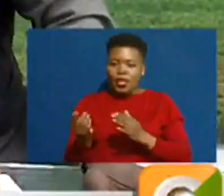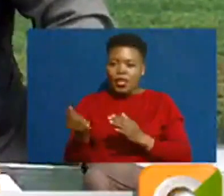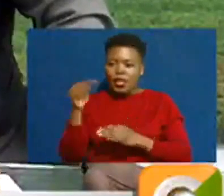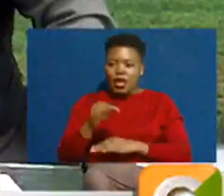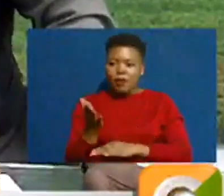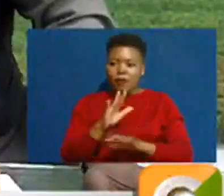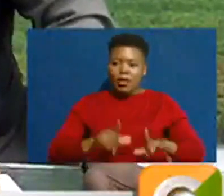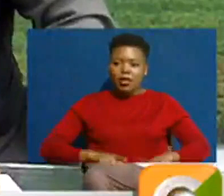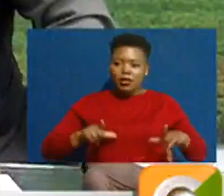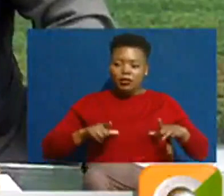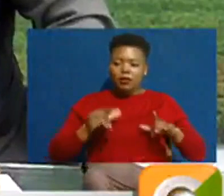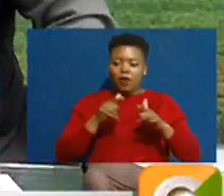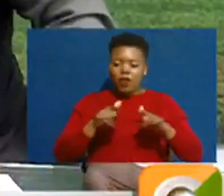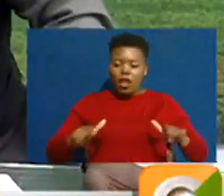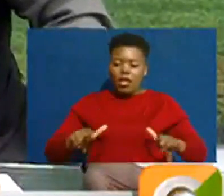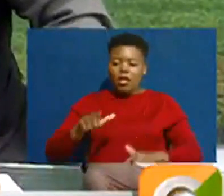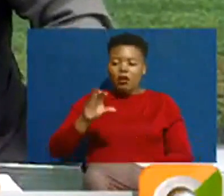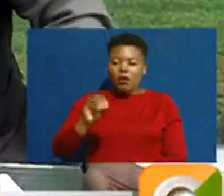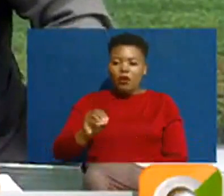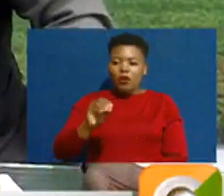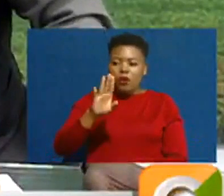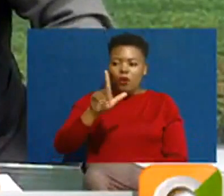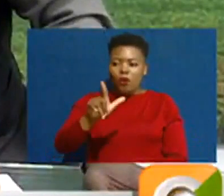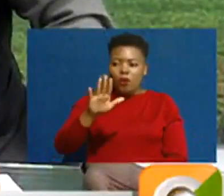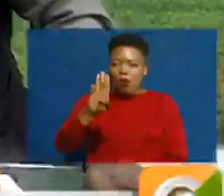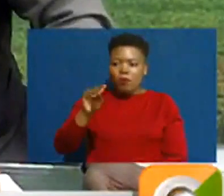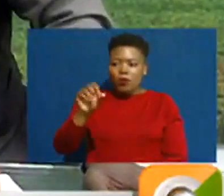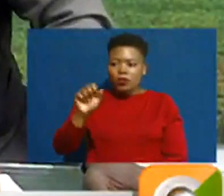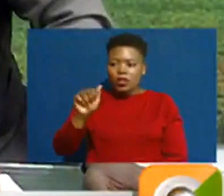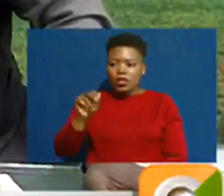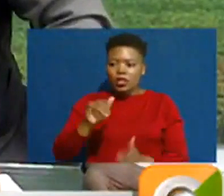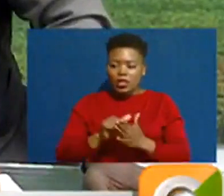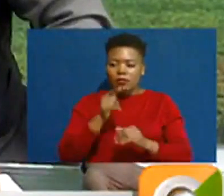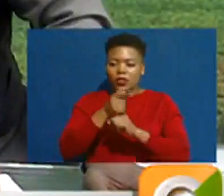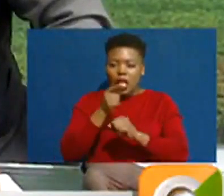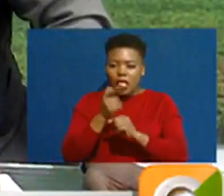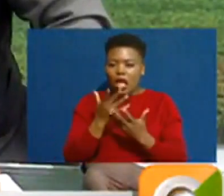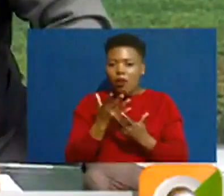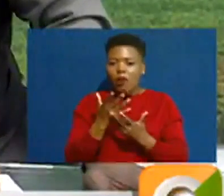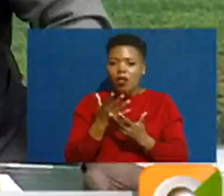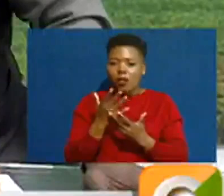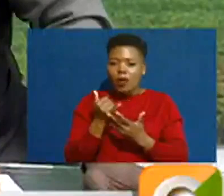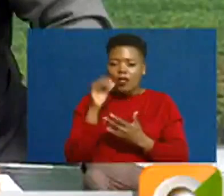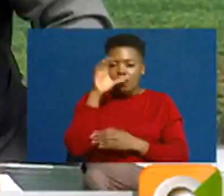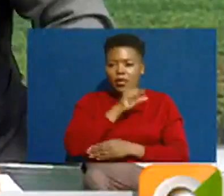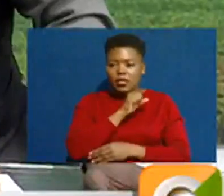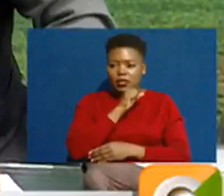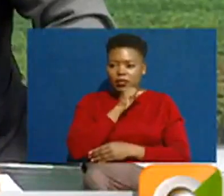life of Lake Ol Bolossat that is being threatened by the lack of